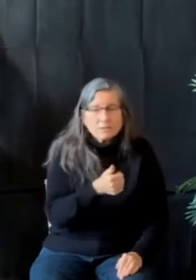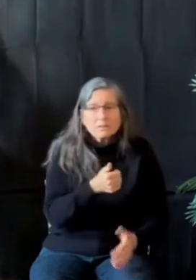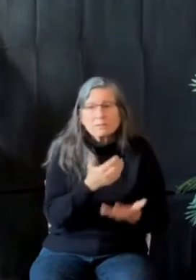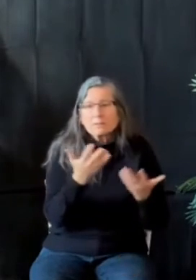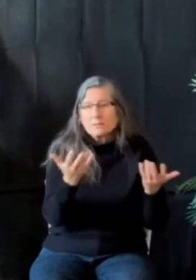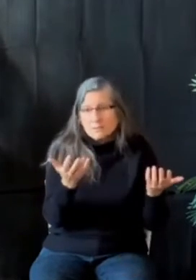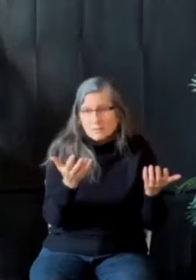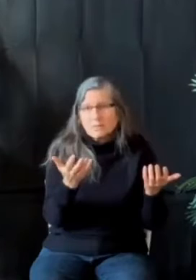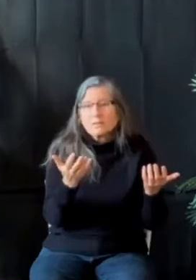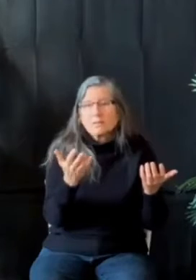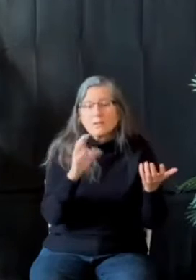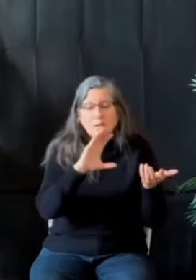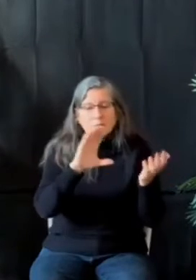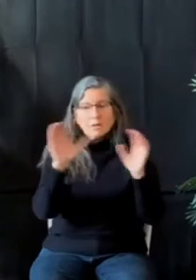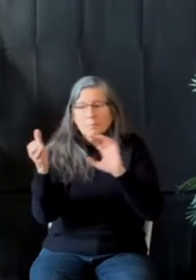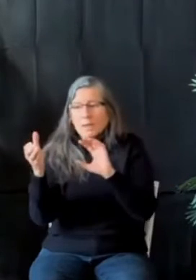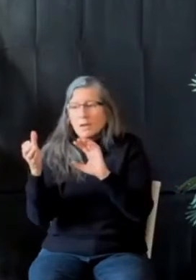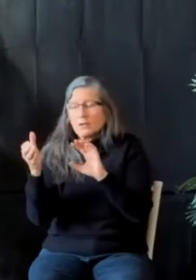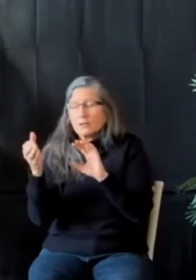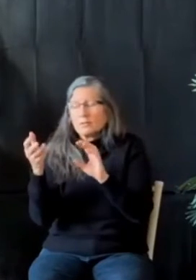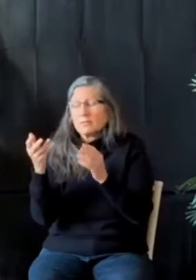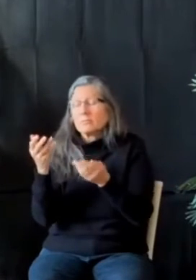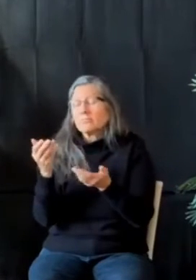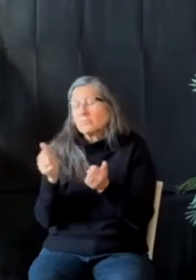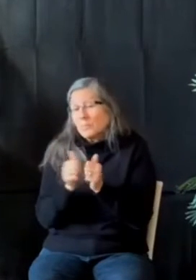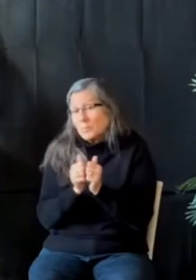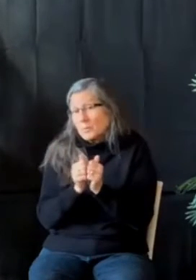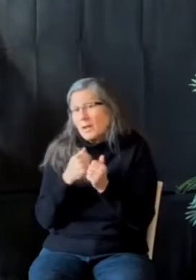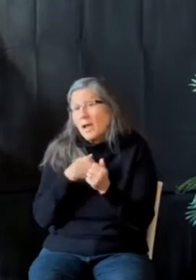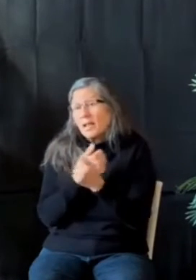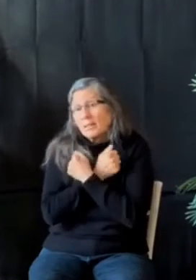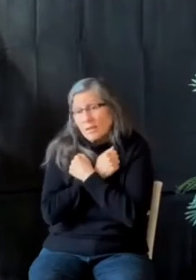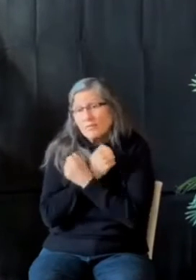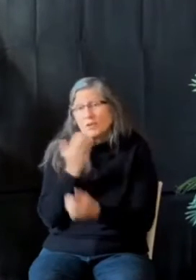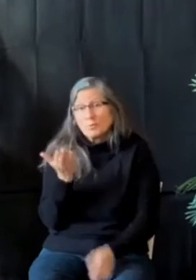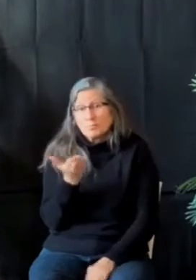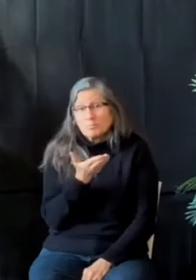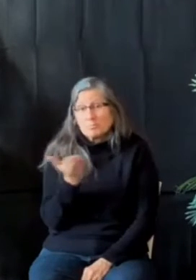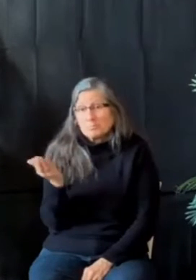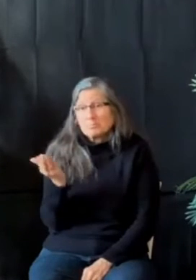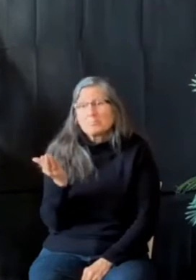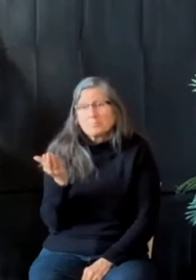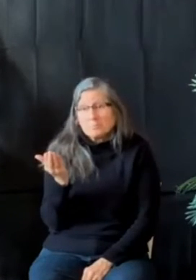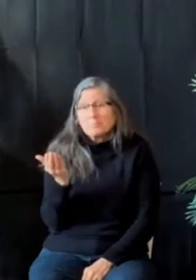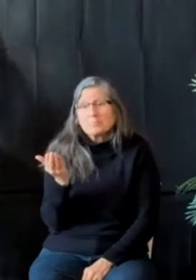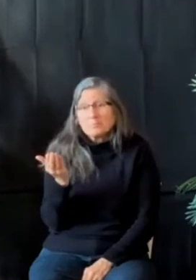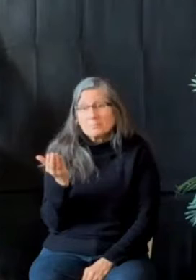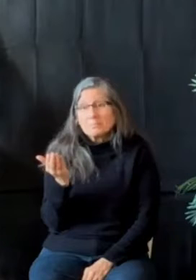not, compared with I love you.